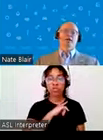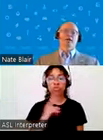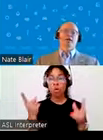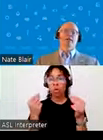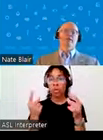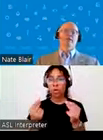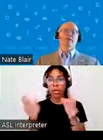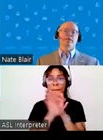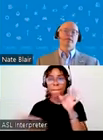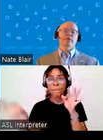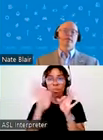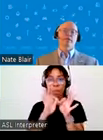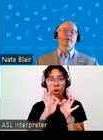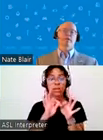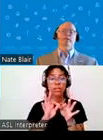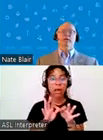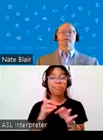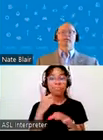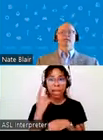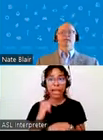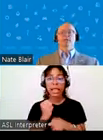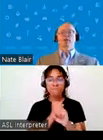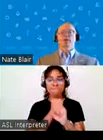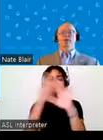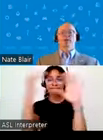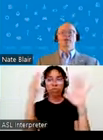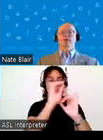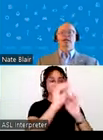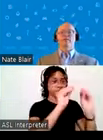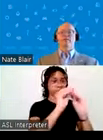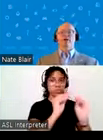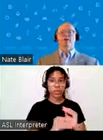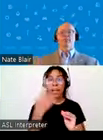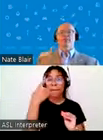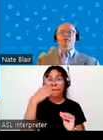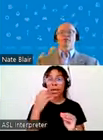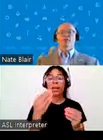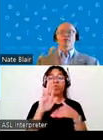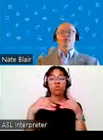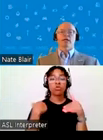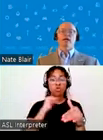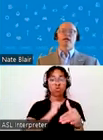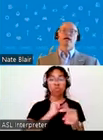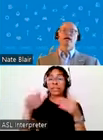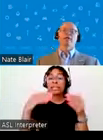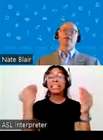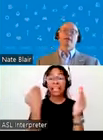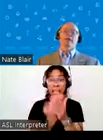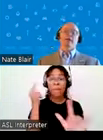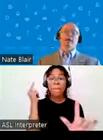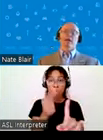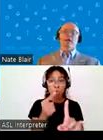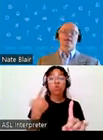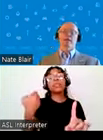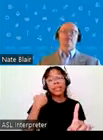going to be modeling them over the next 6 months to get to the point where we start to have some initial results that we